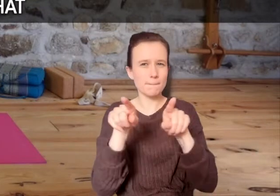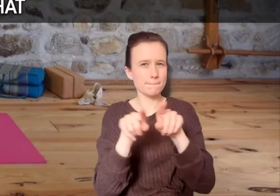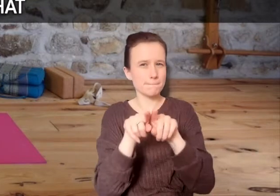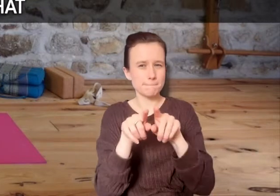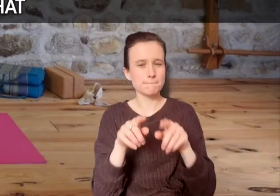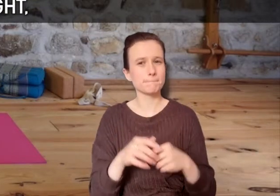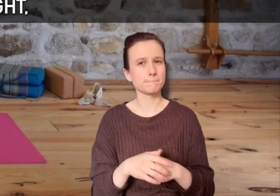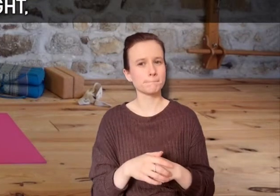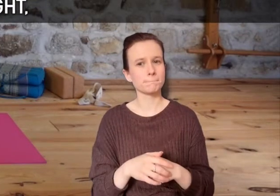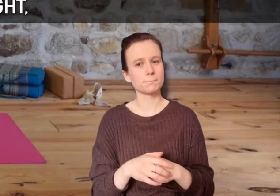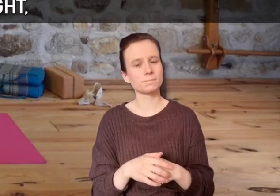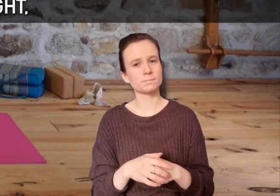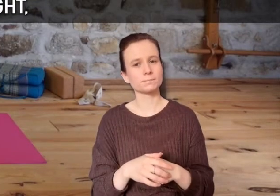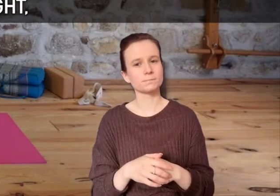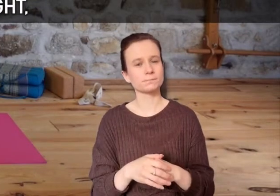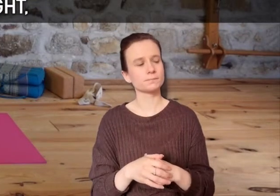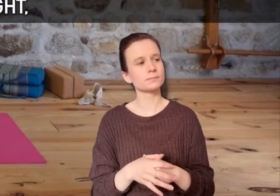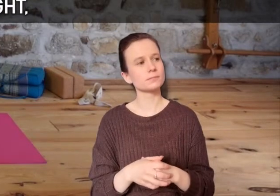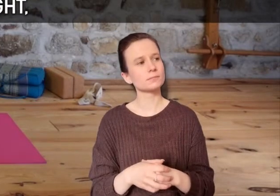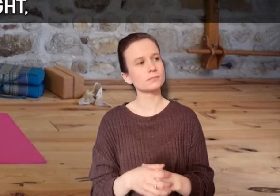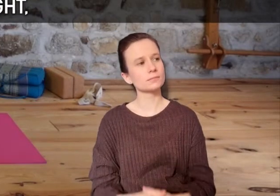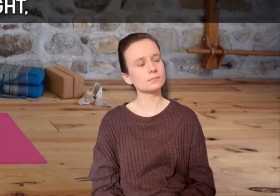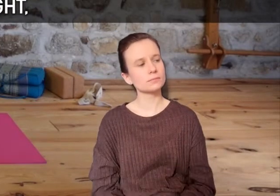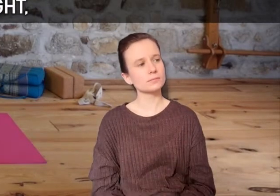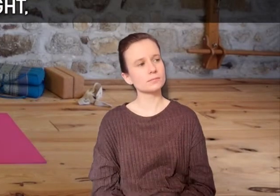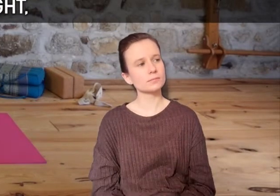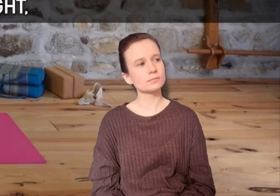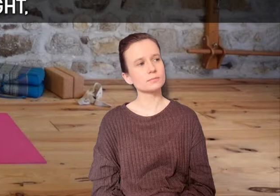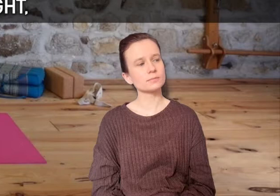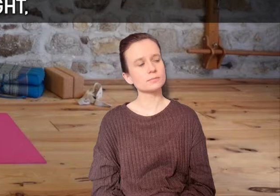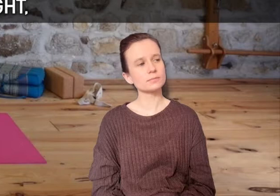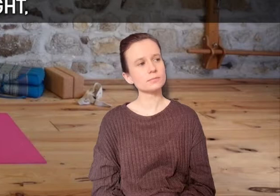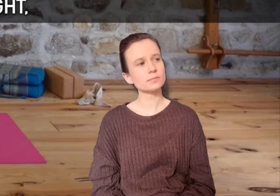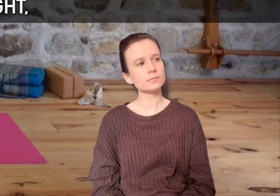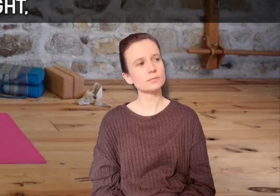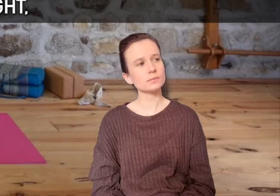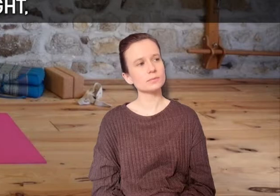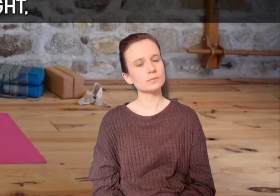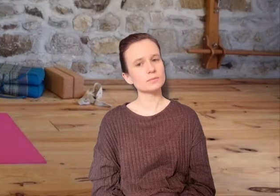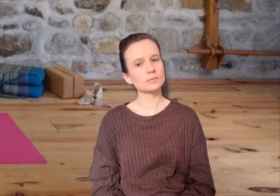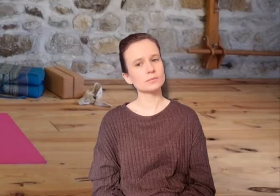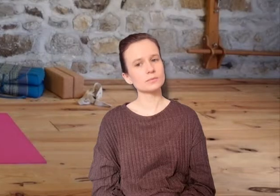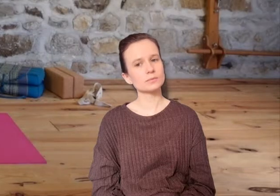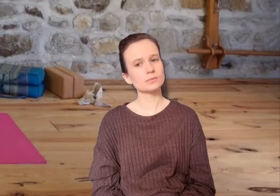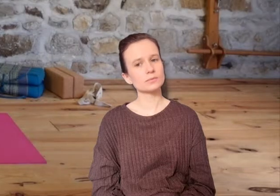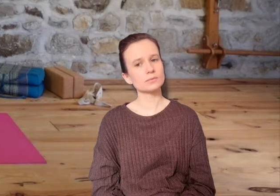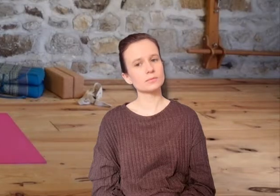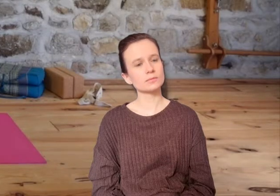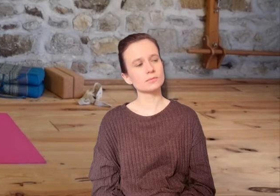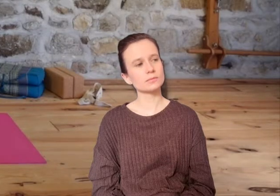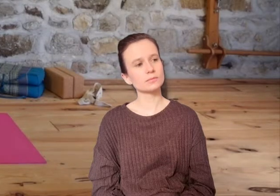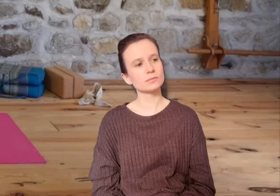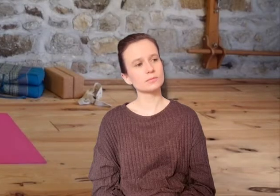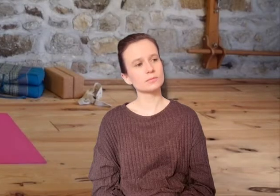left. Taking that left hand down, you can either start just below the knee if you're tight, go all the way to the ankle